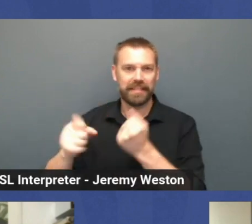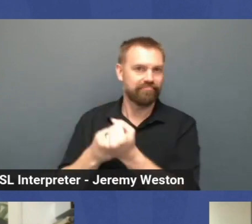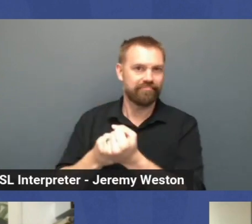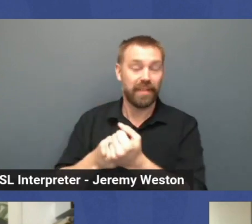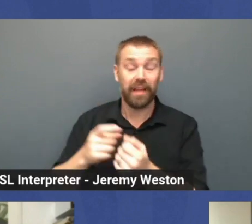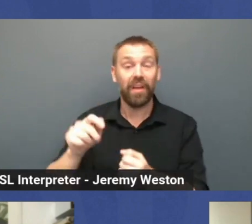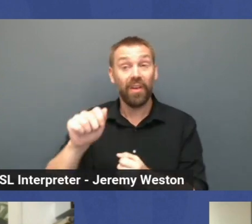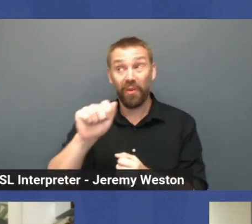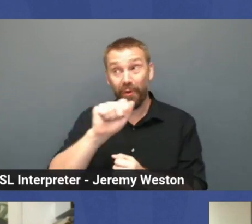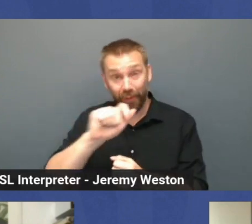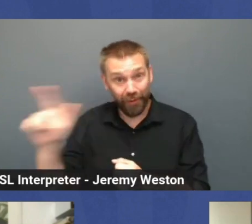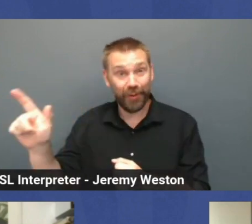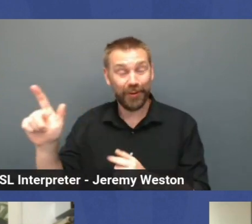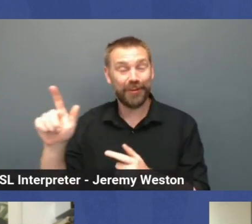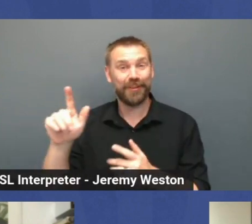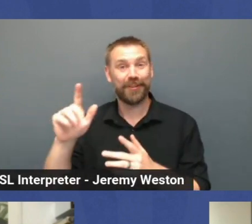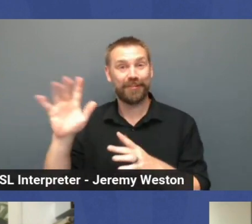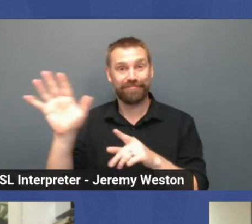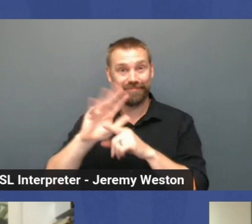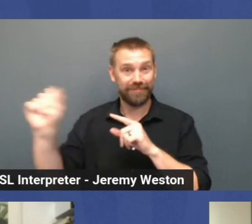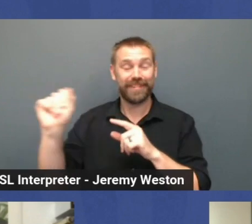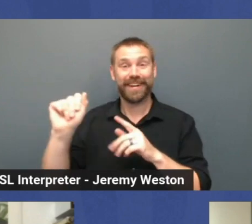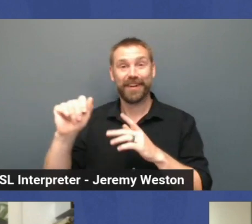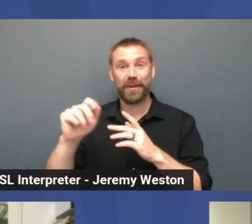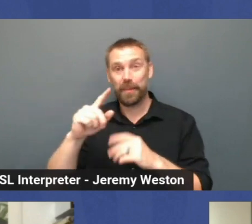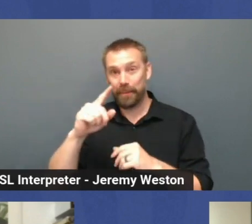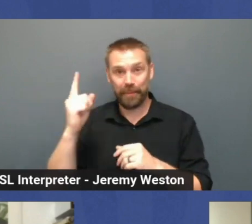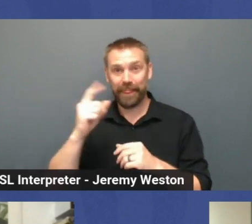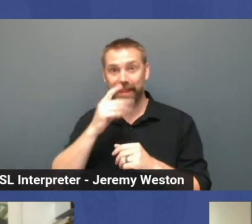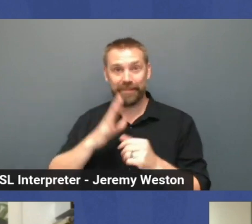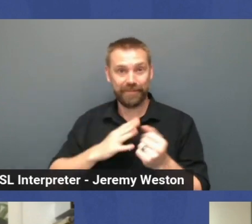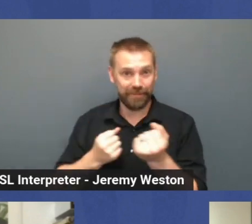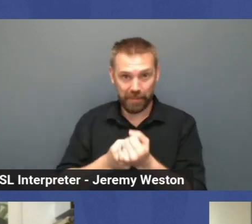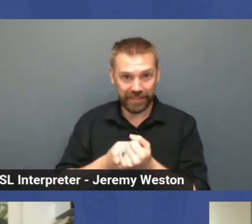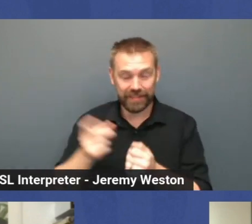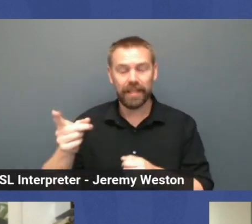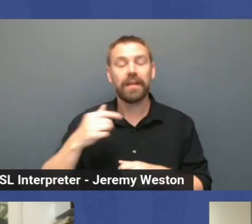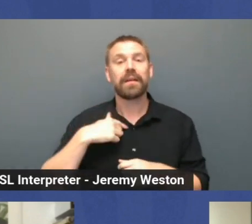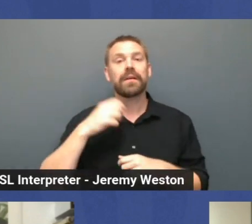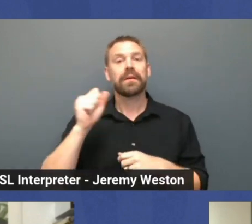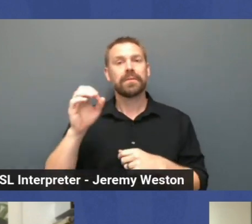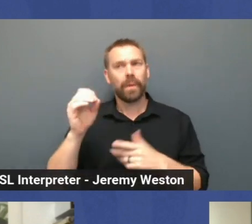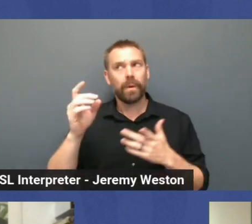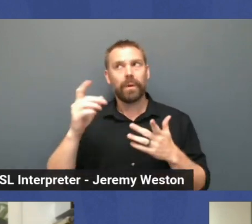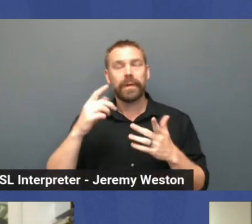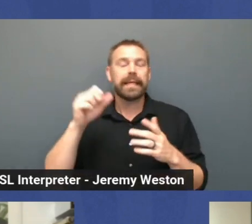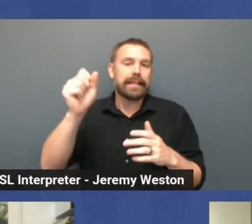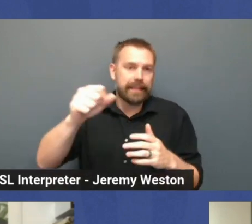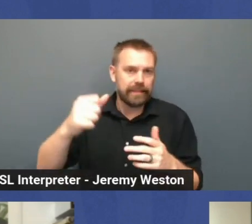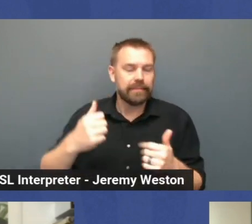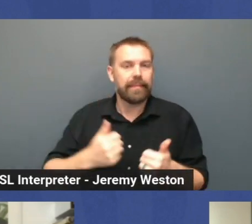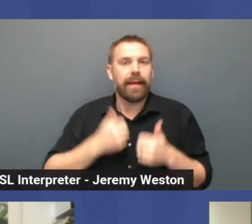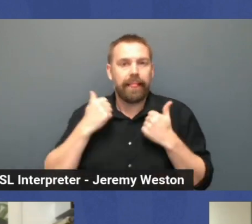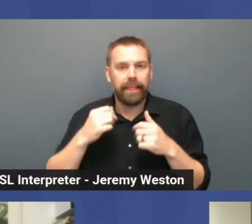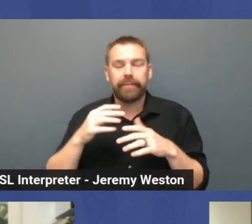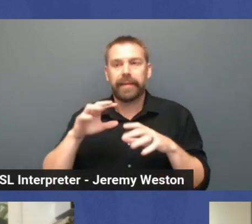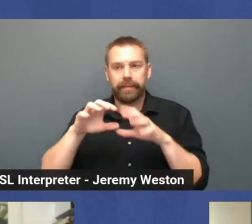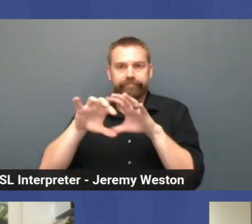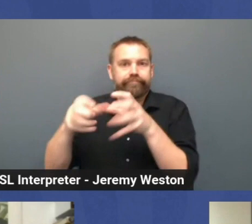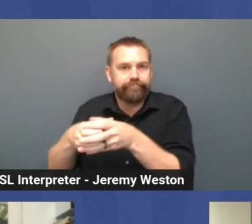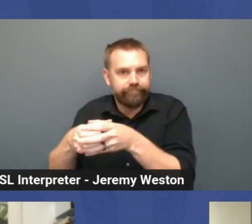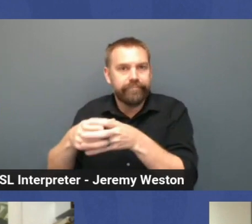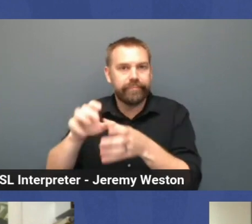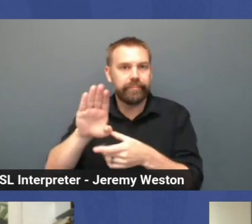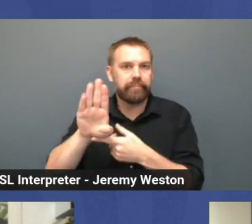Black feminists. So while my perspective and being at Spelman is that I am able to live in a bubble and an oasis as the Comparative Women's